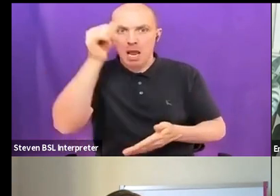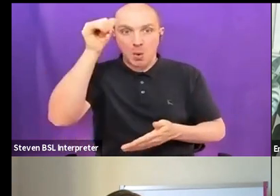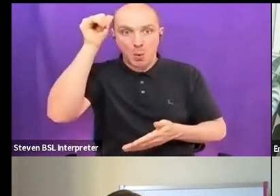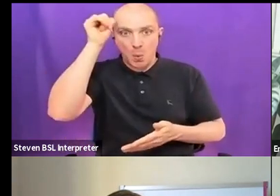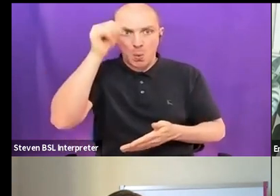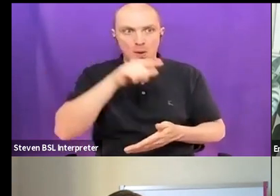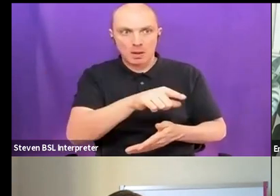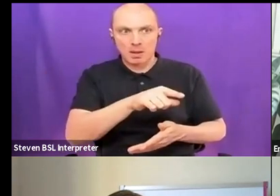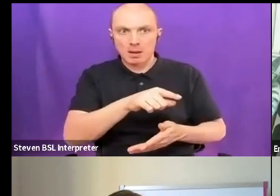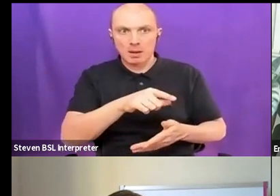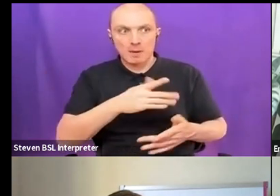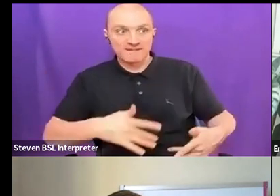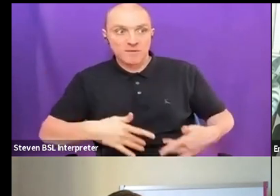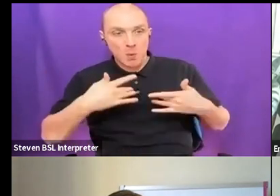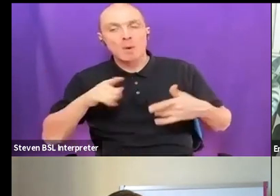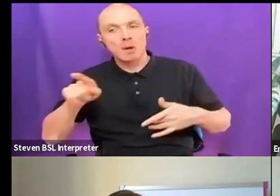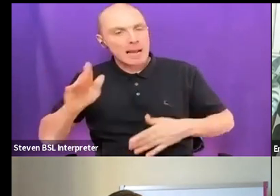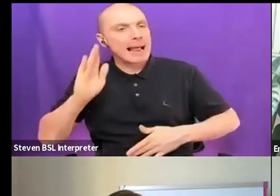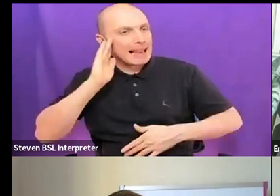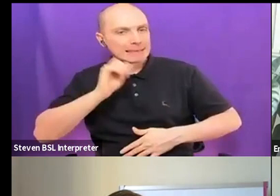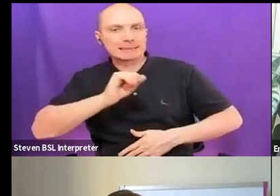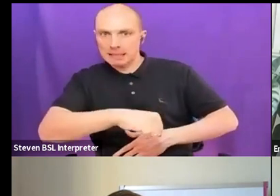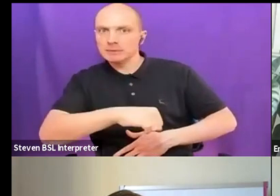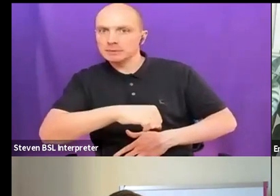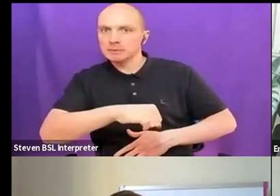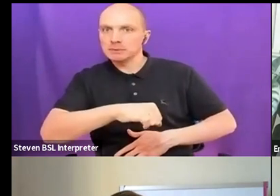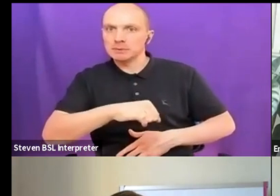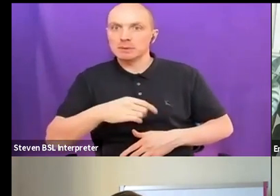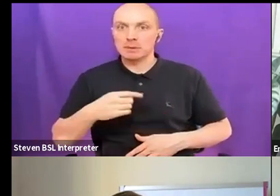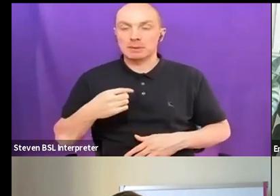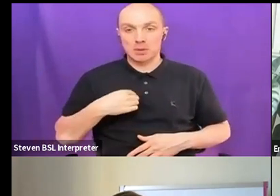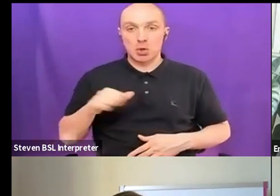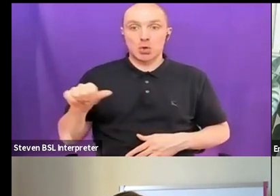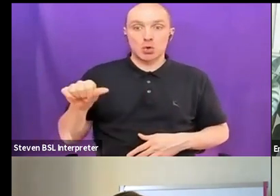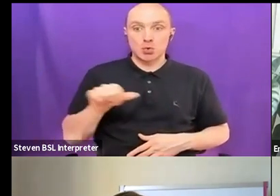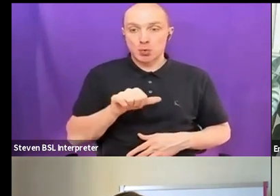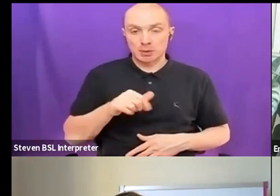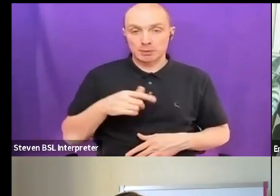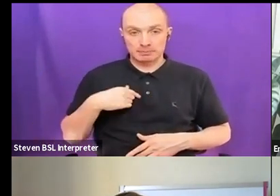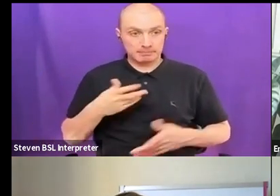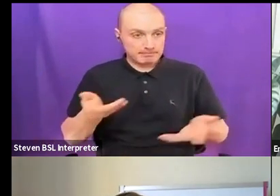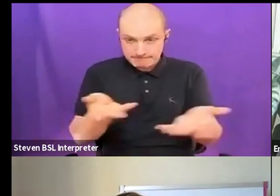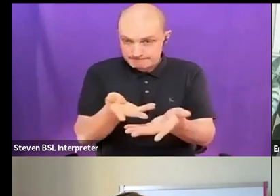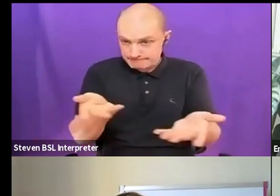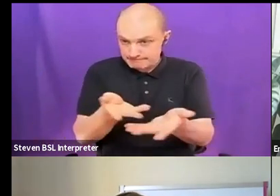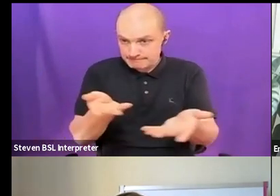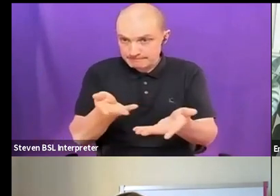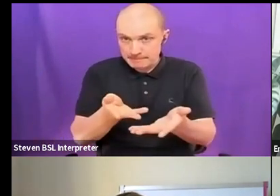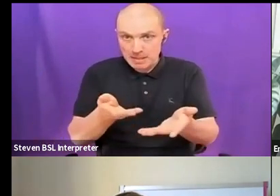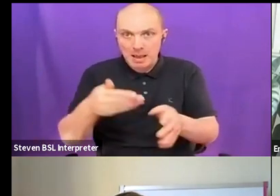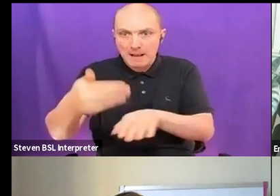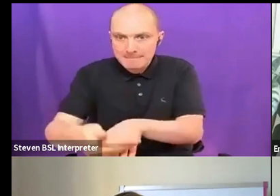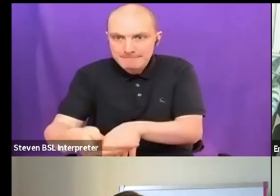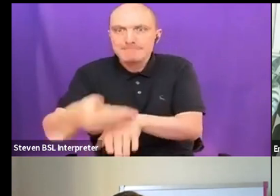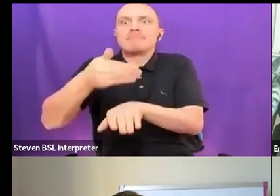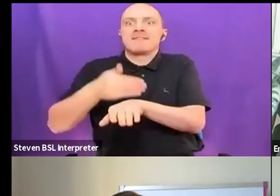to do something that's a request. So I would say talk to them, but before the design's finished, before a planning application is made, don't go